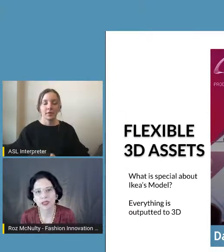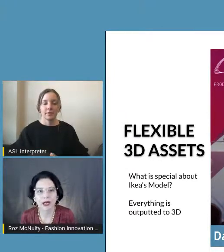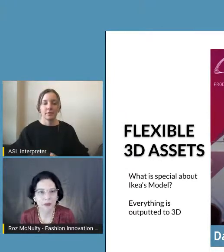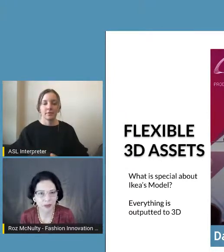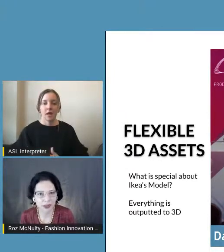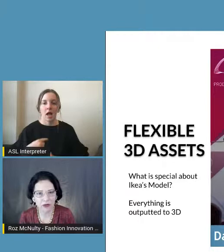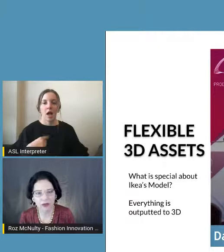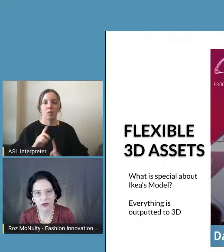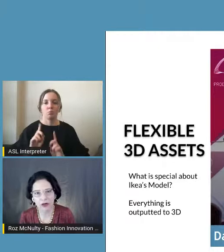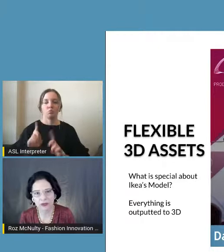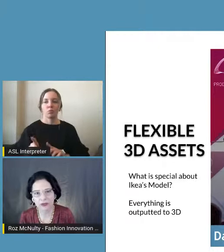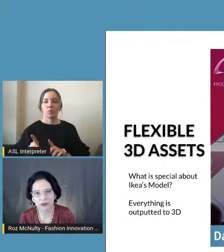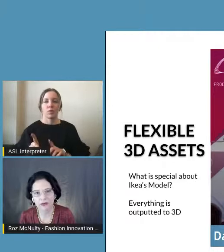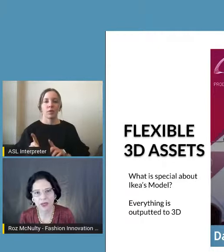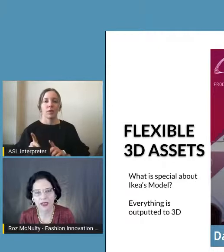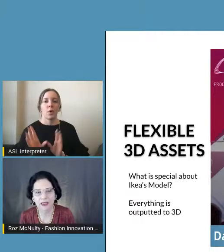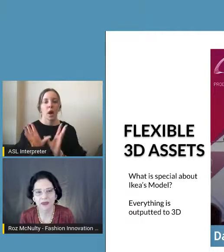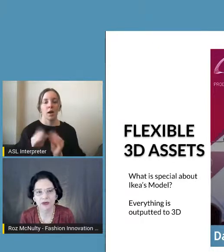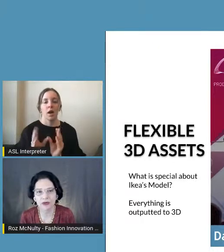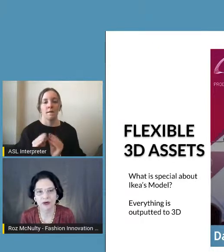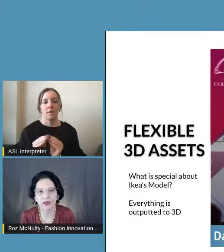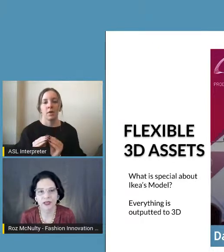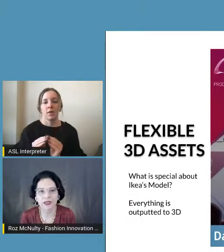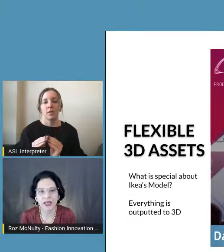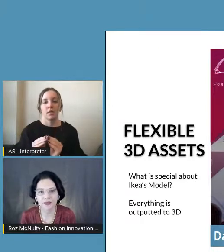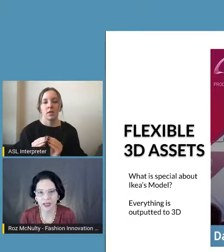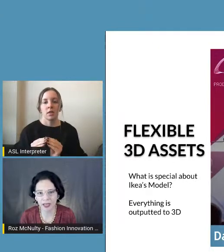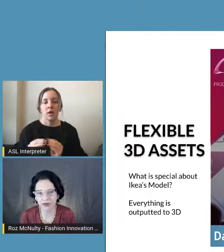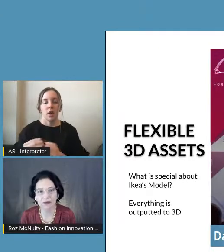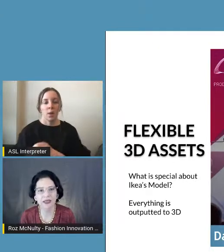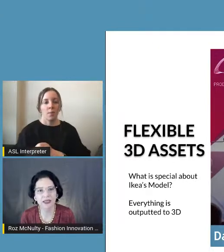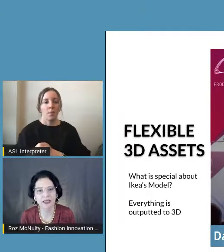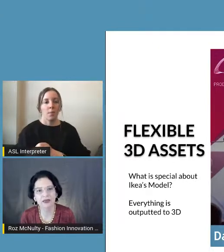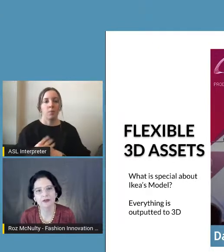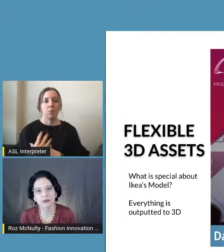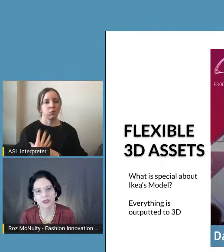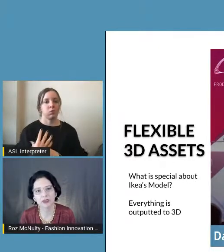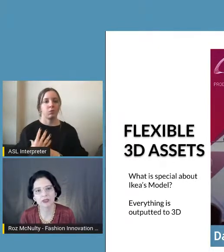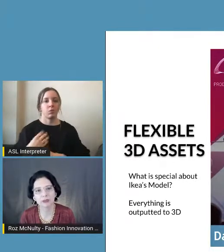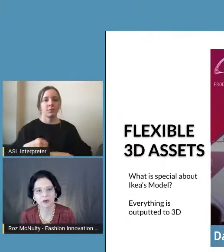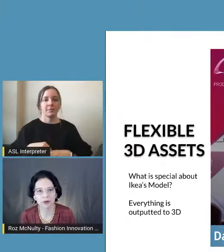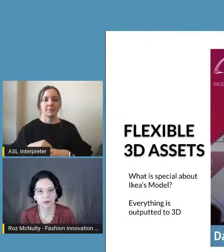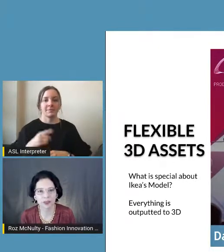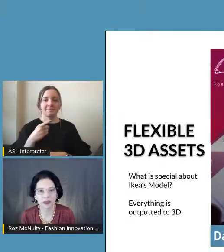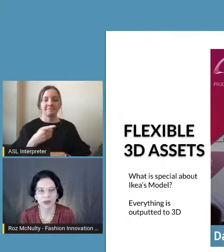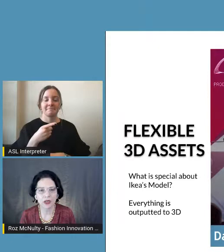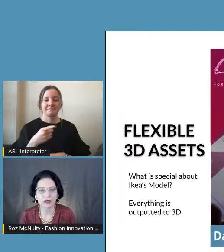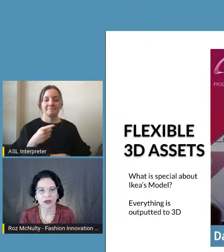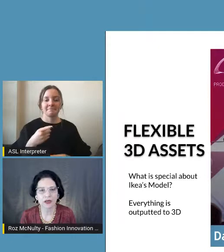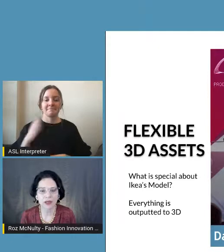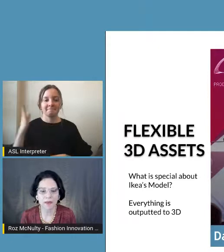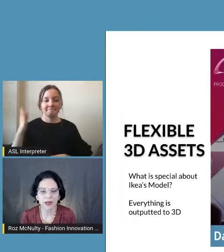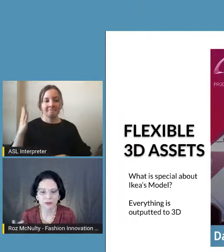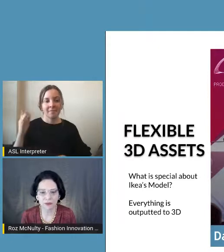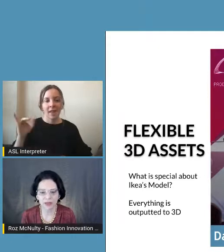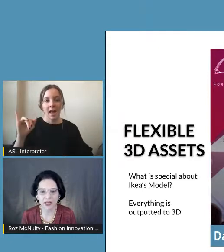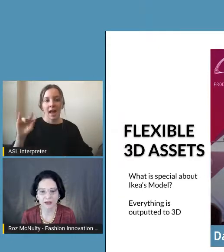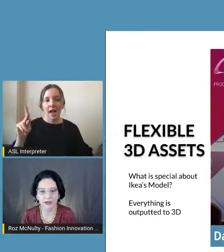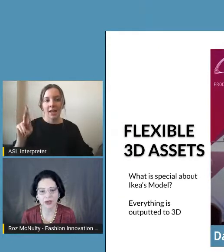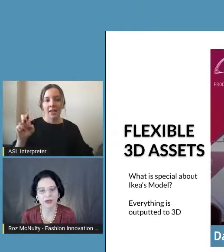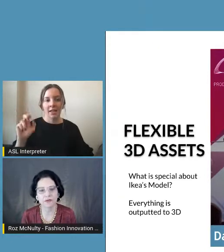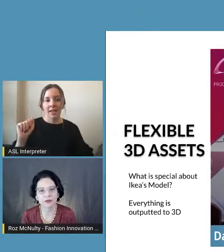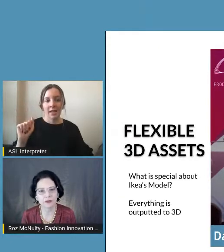at PI Apparel Conference back in New York, and it had the head of Ikea's 3D department talking about